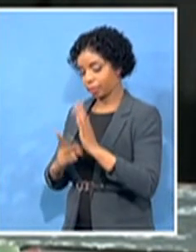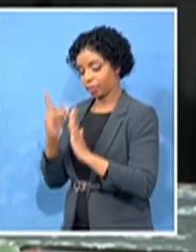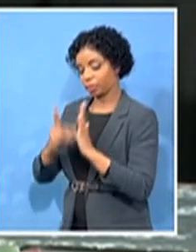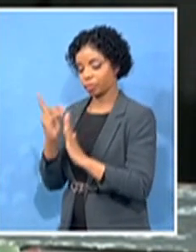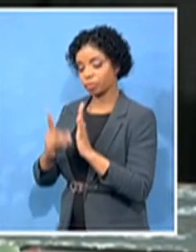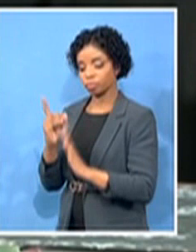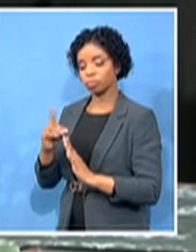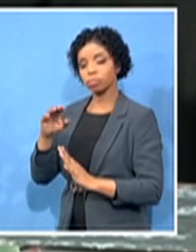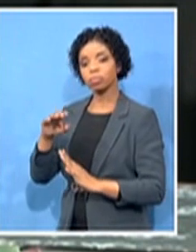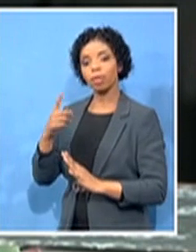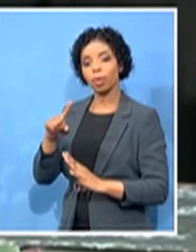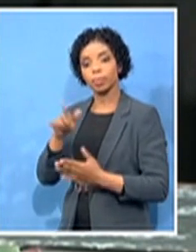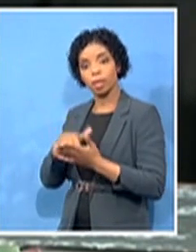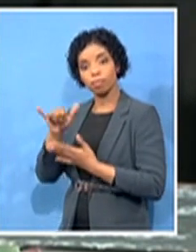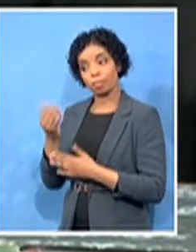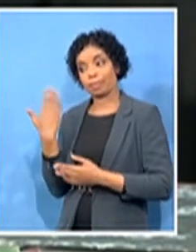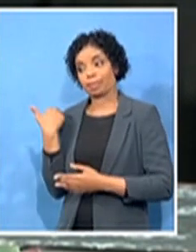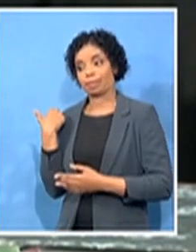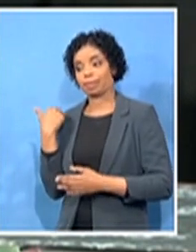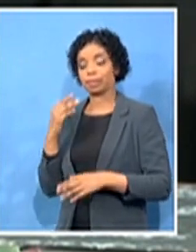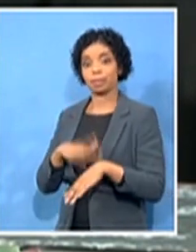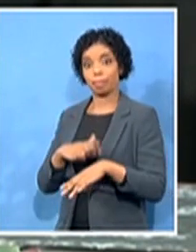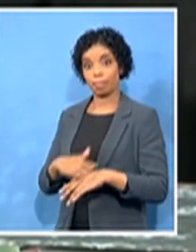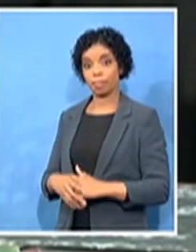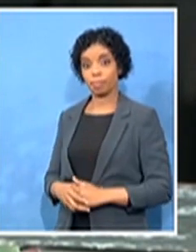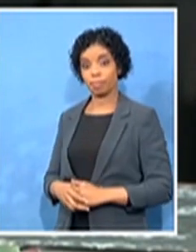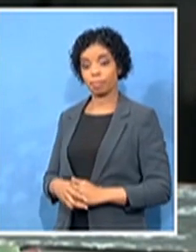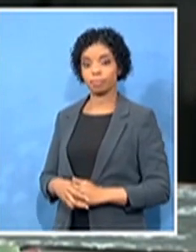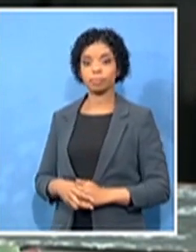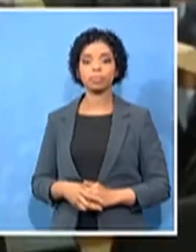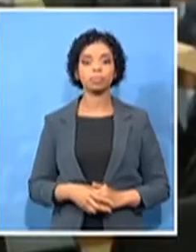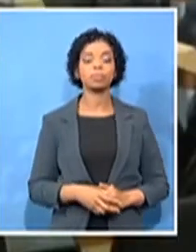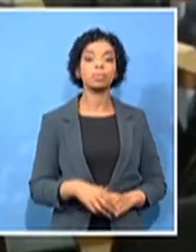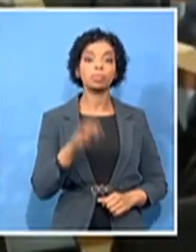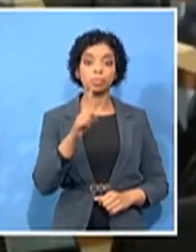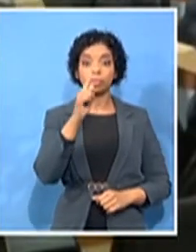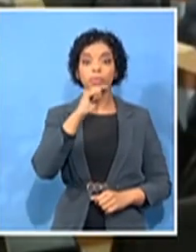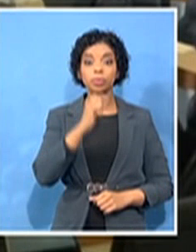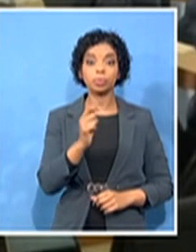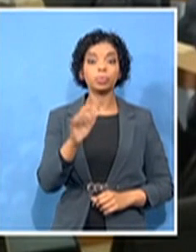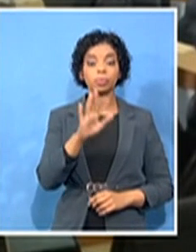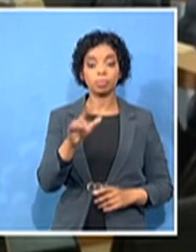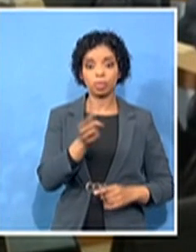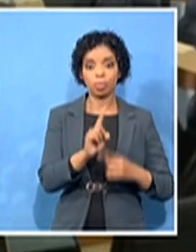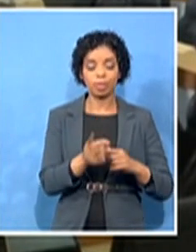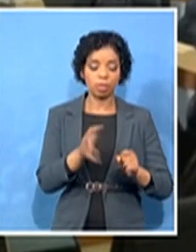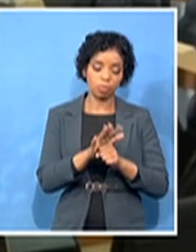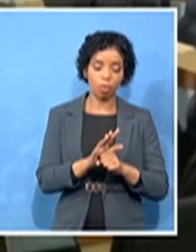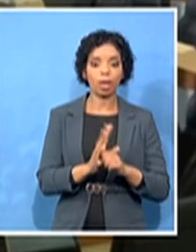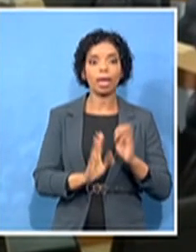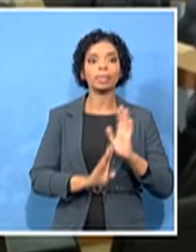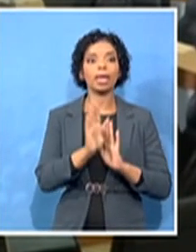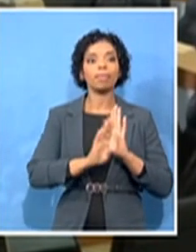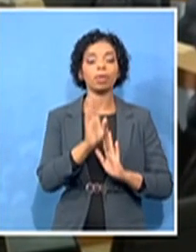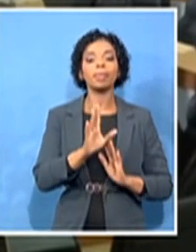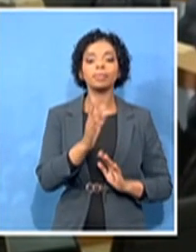The matter was about the total development of Mafikeng. Yes, there was certainly reference to the development of Mafikeng. Did you